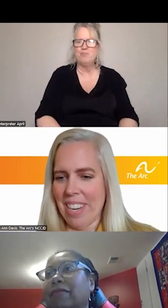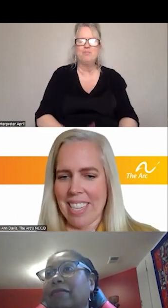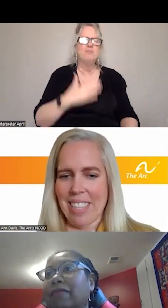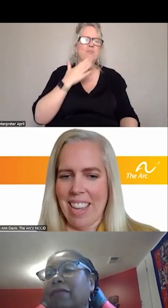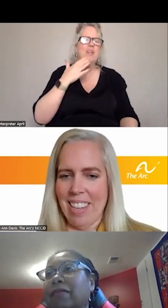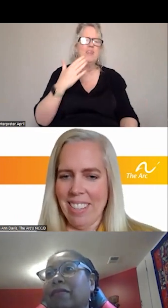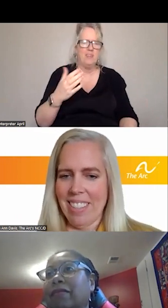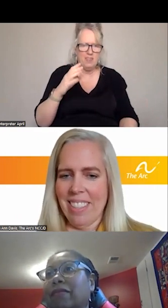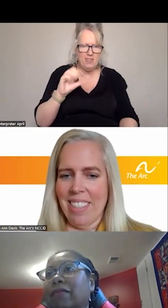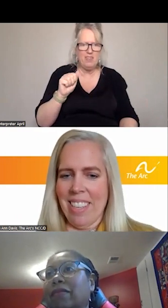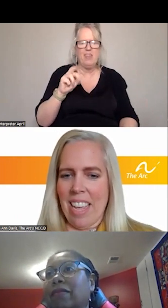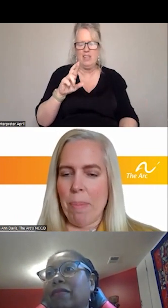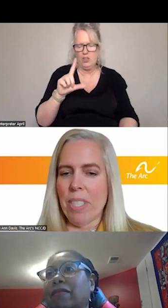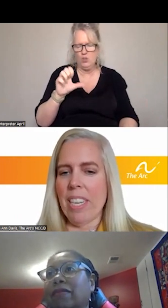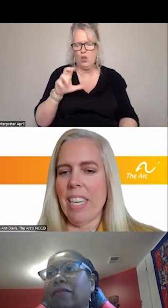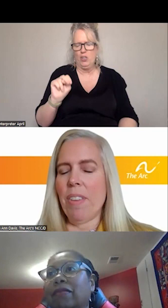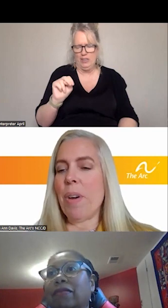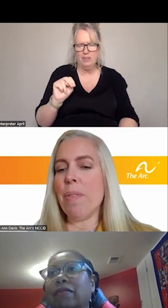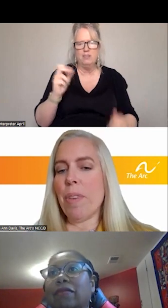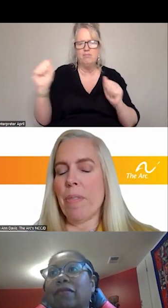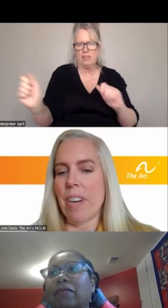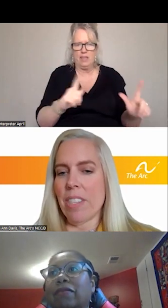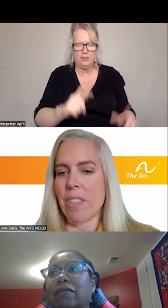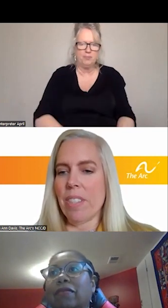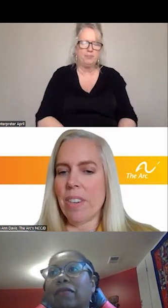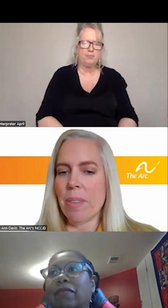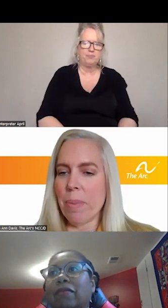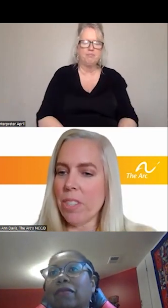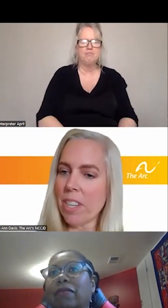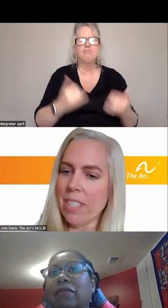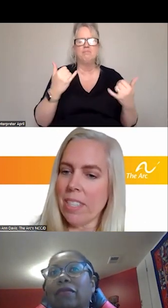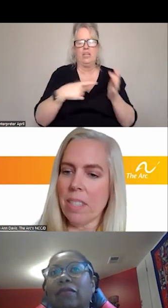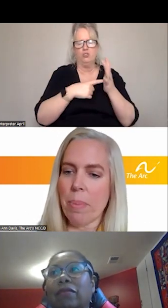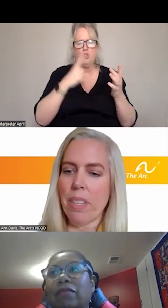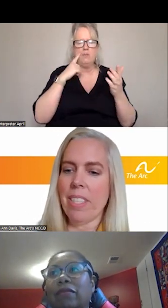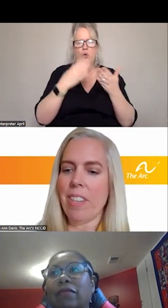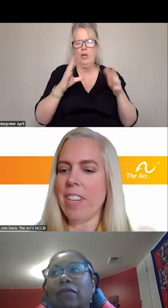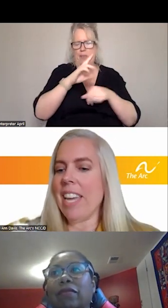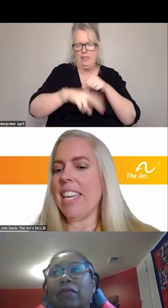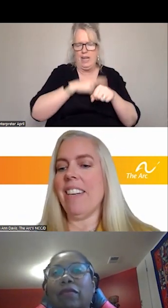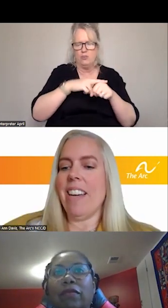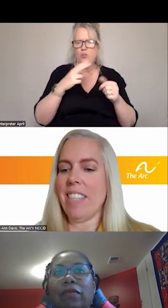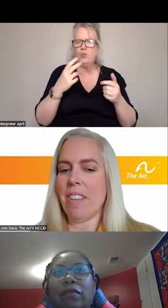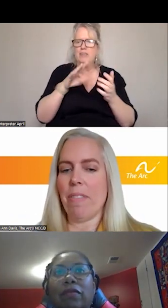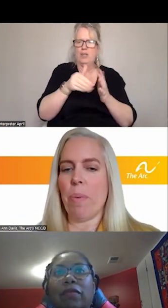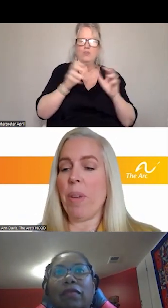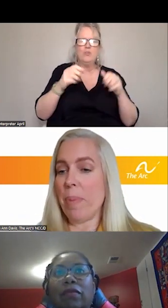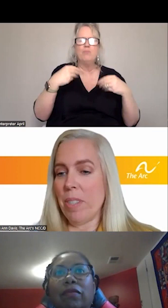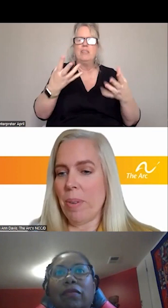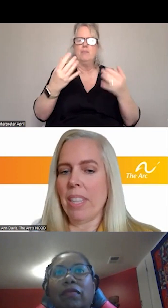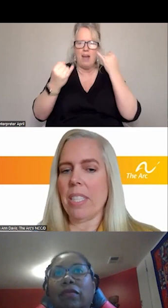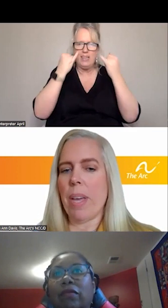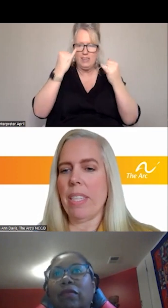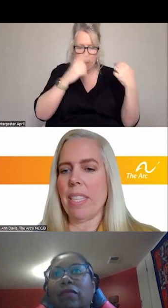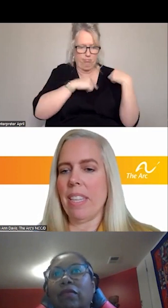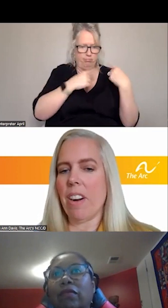And we'll go to the next slide. And I'm just going to give you an overview of our National Center on Criminal Justice and Disability, so you kind of get an idea of what we've been